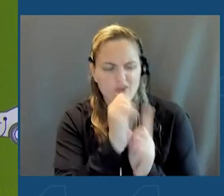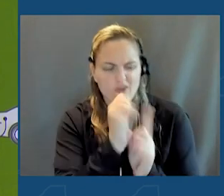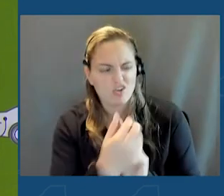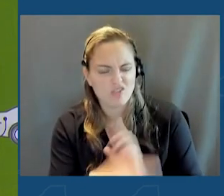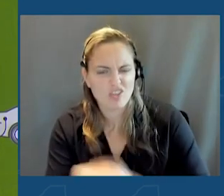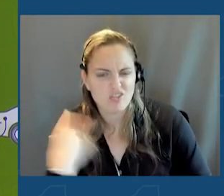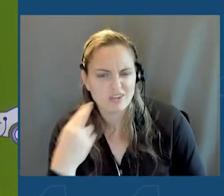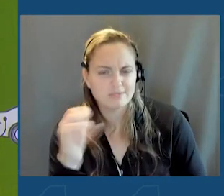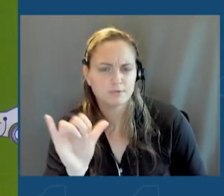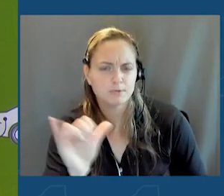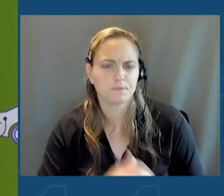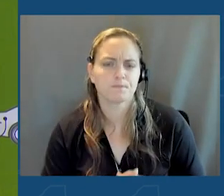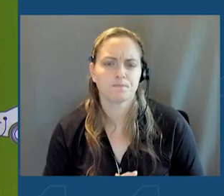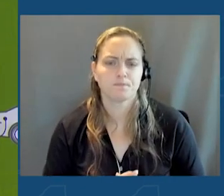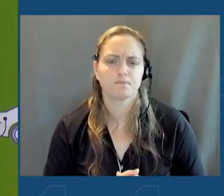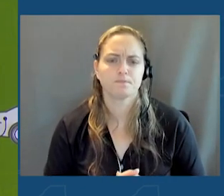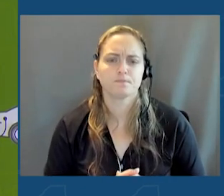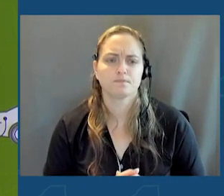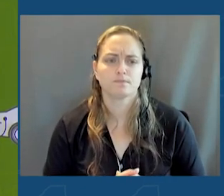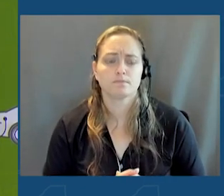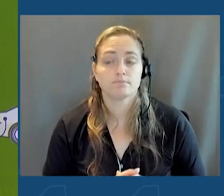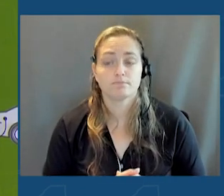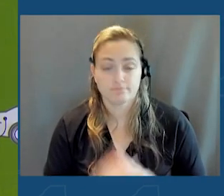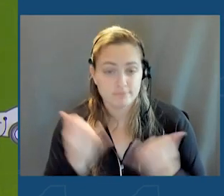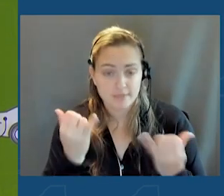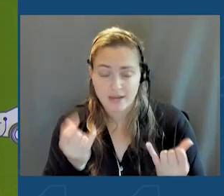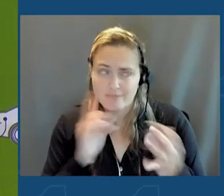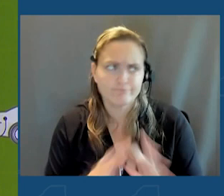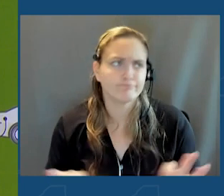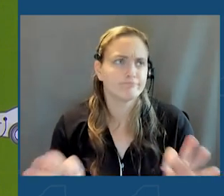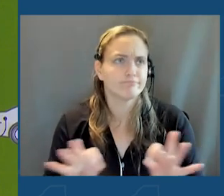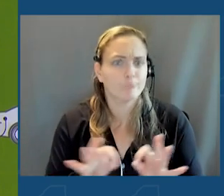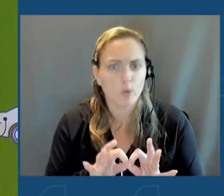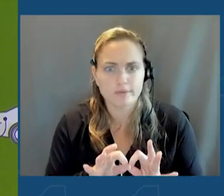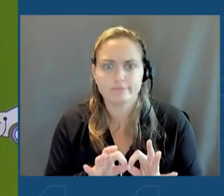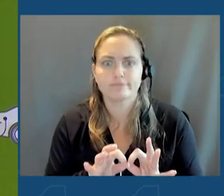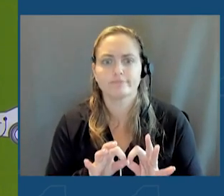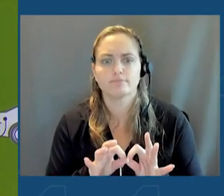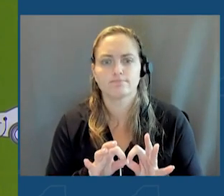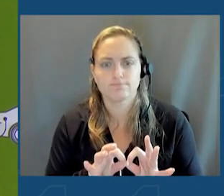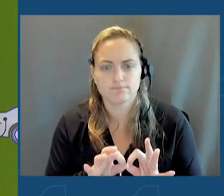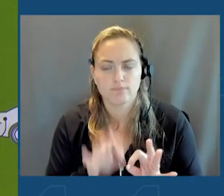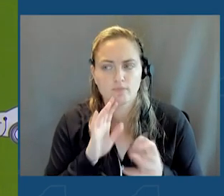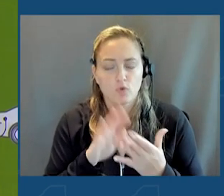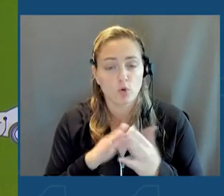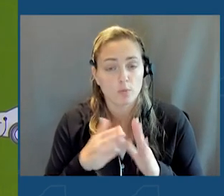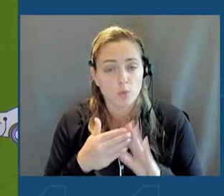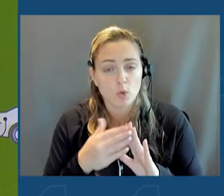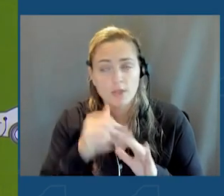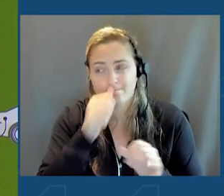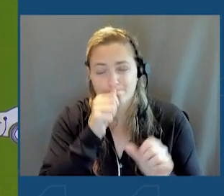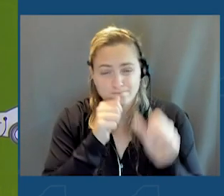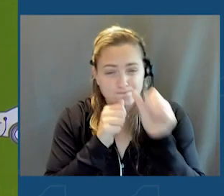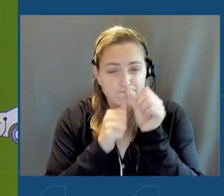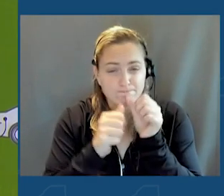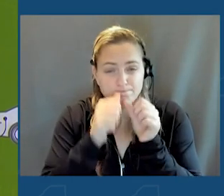well. That's why today matters. That's why it's so important for a community that has suffered far too